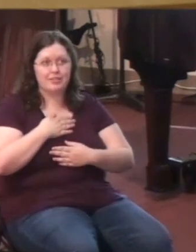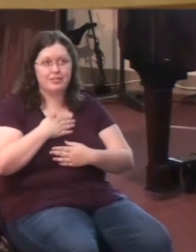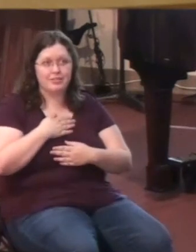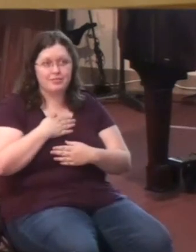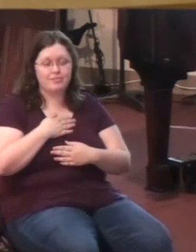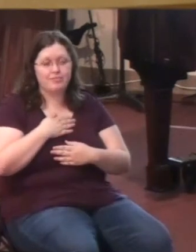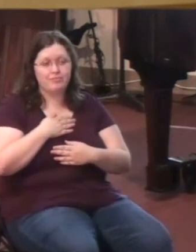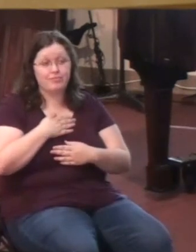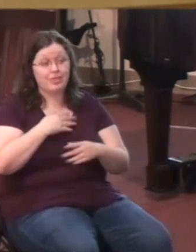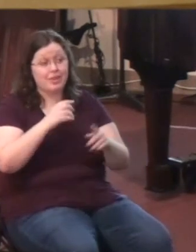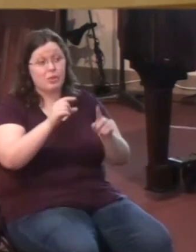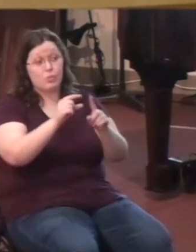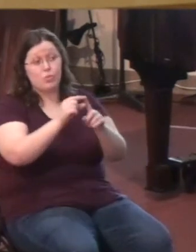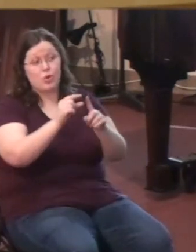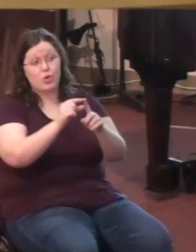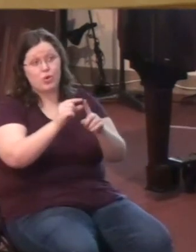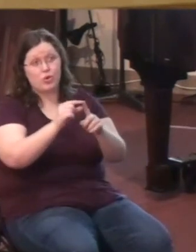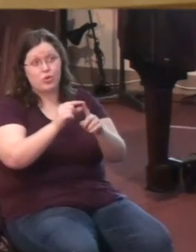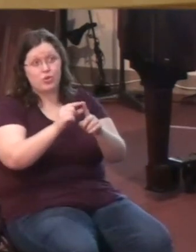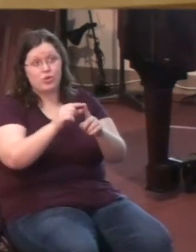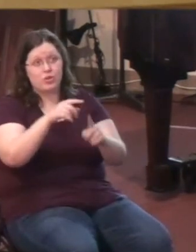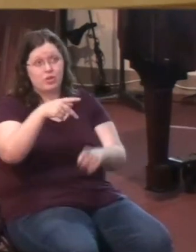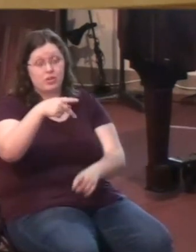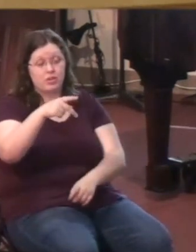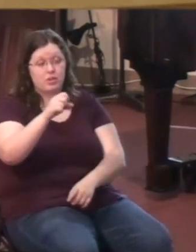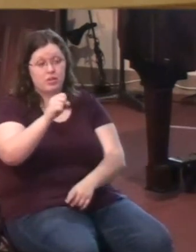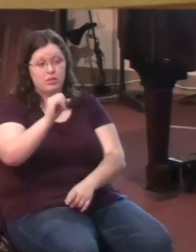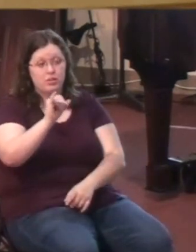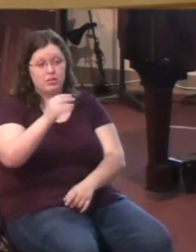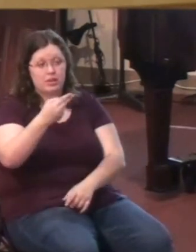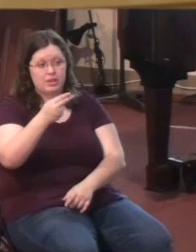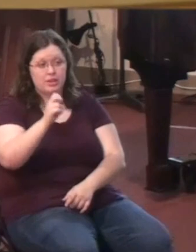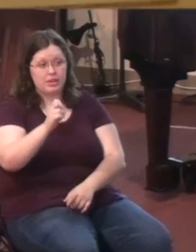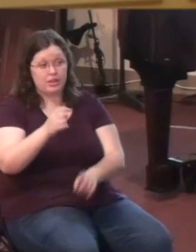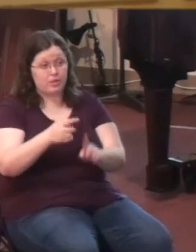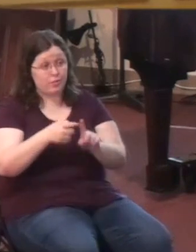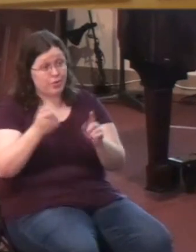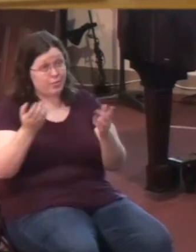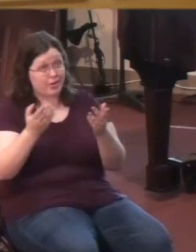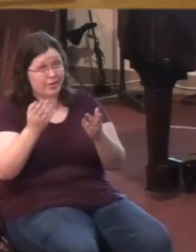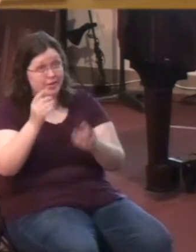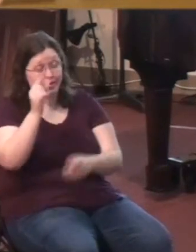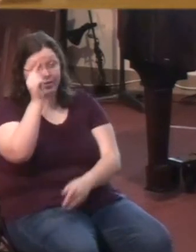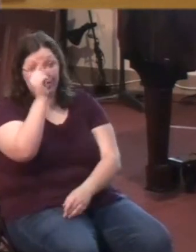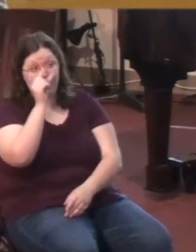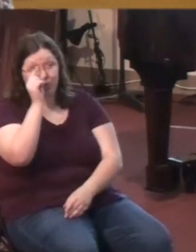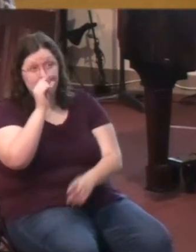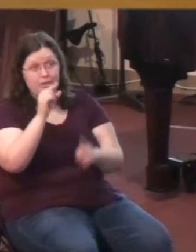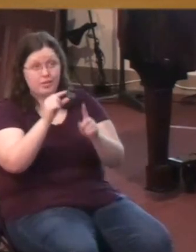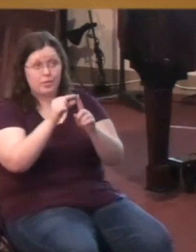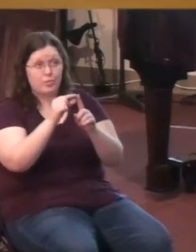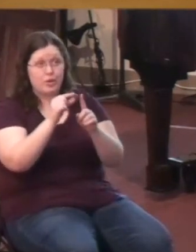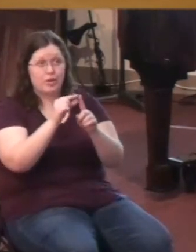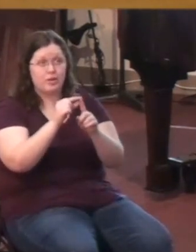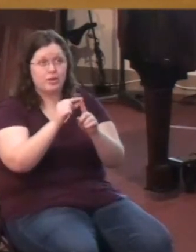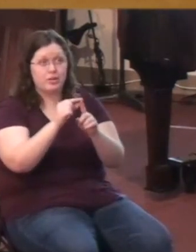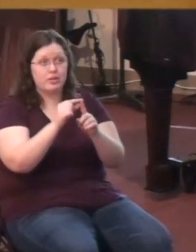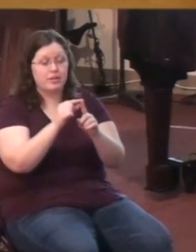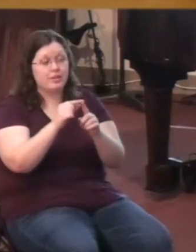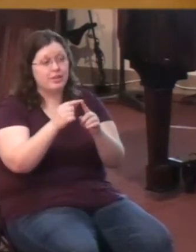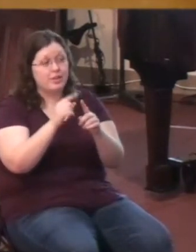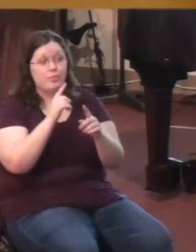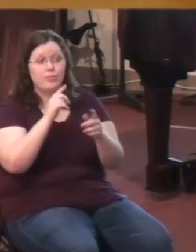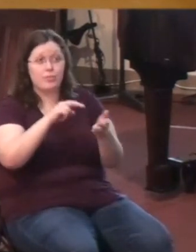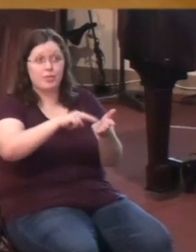it comes, the word psyche comes from the Greek word that